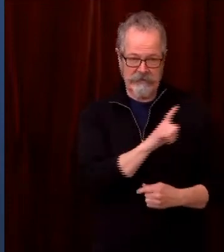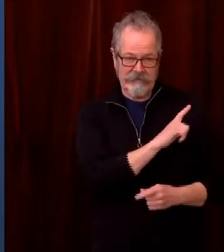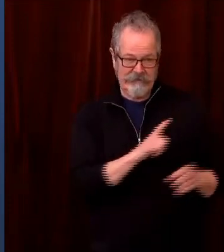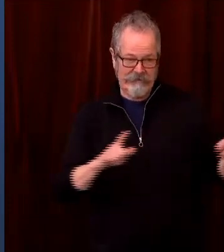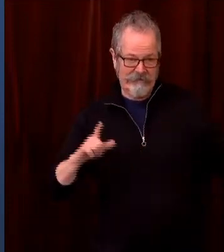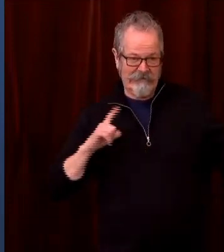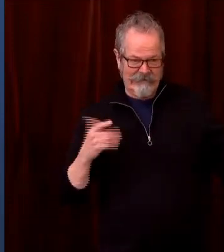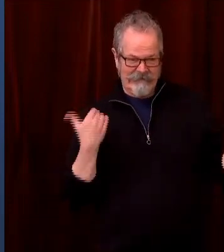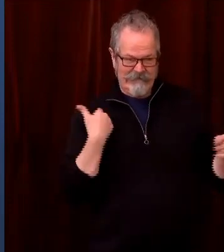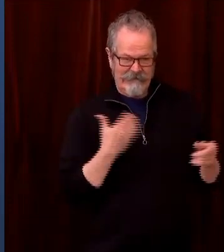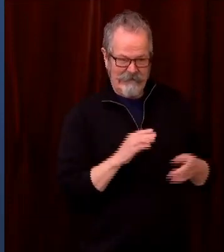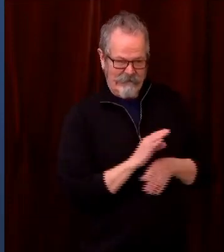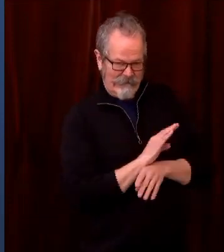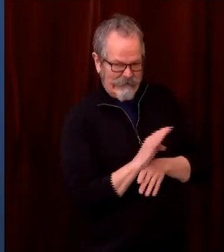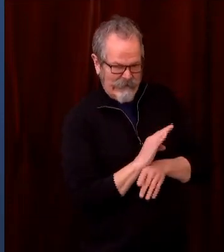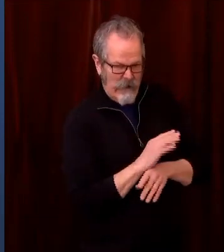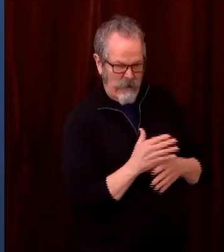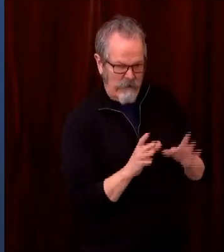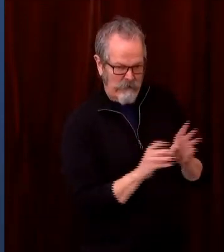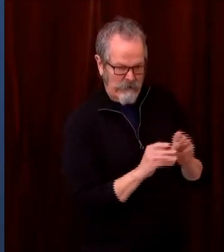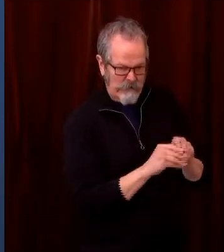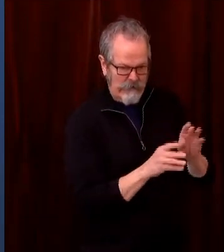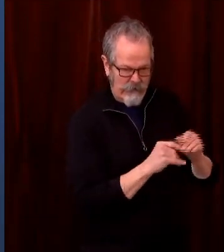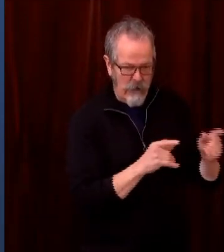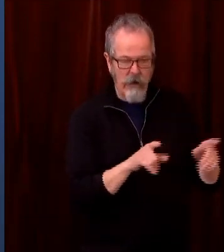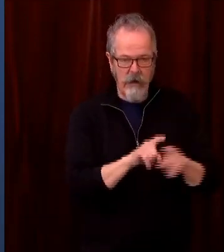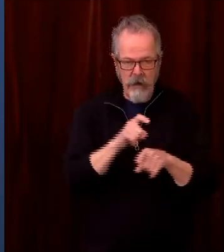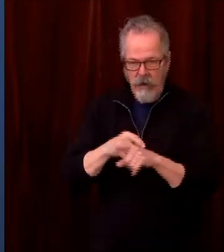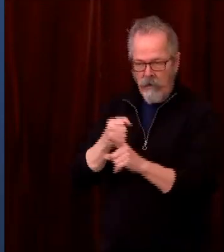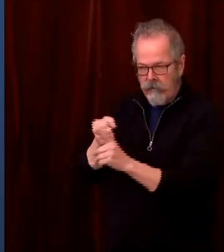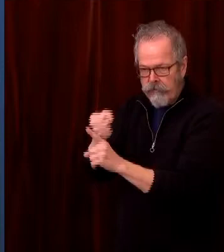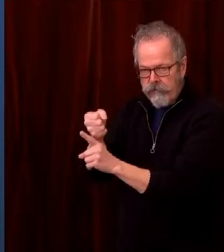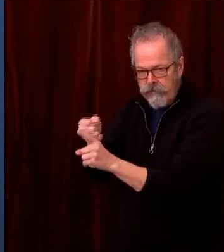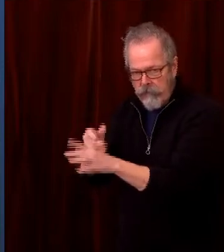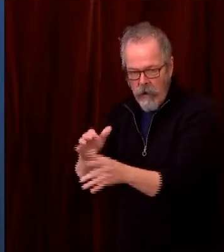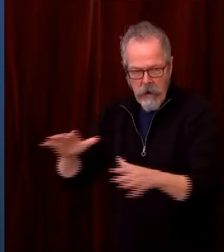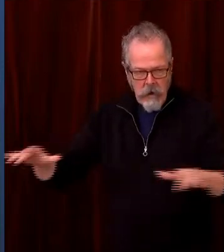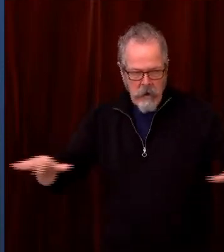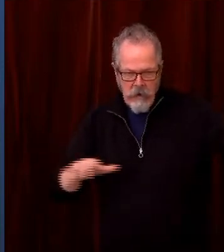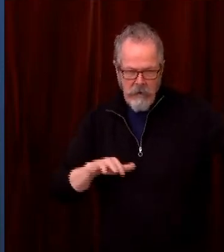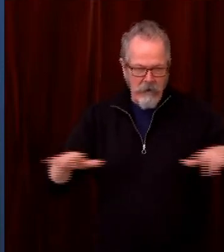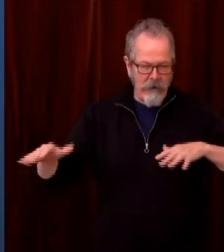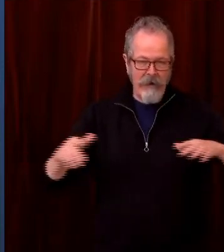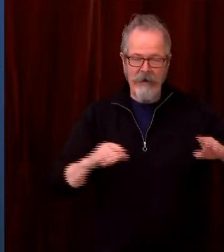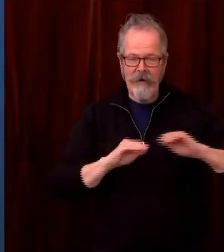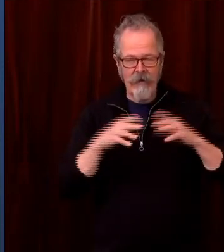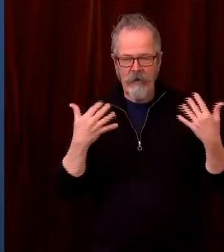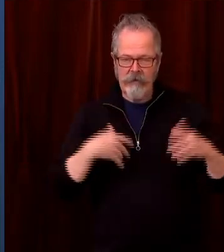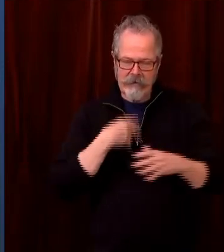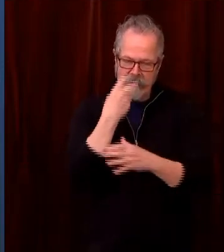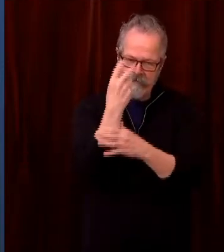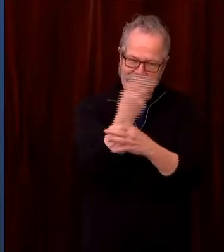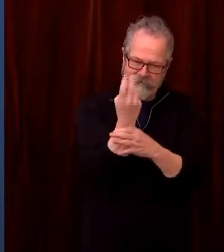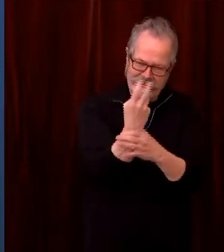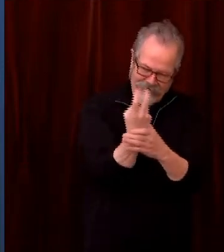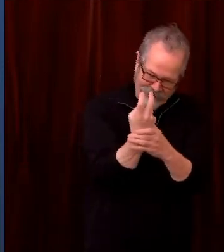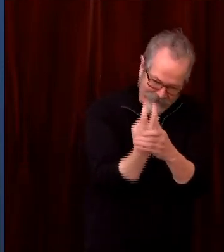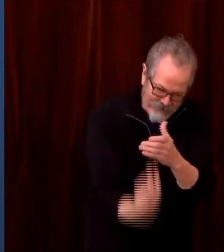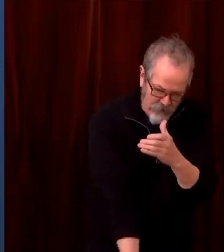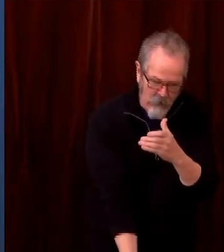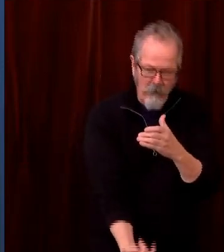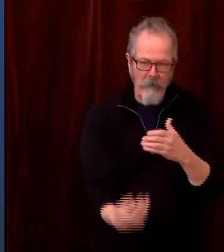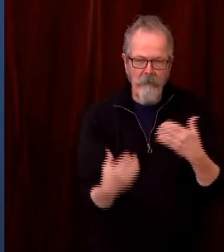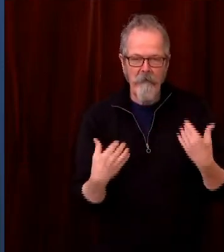response. So let's dive in. Today we have some really good news. It's been about a week since I announced our